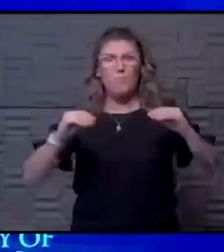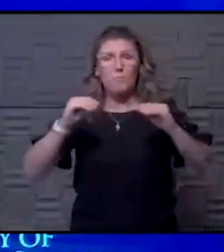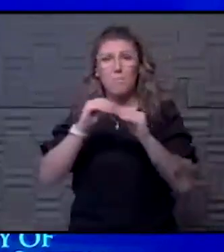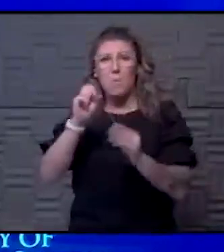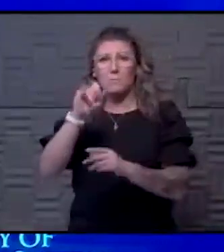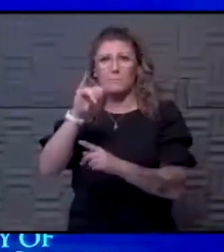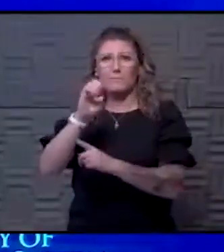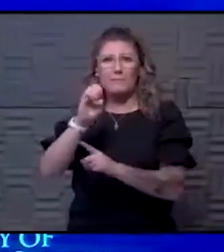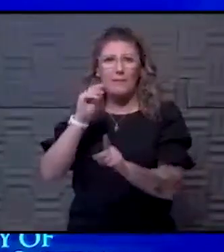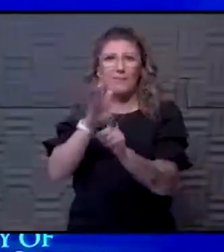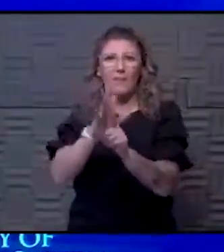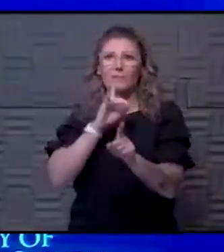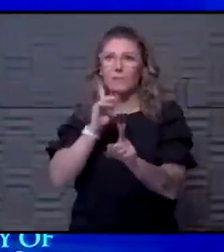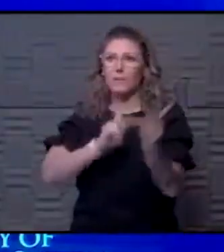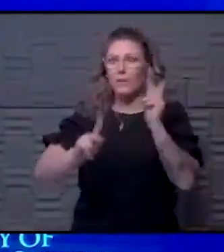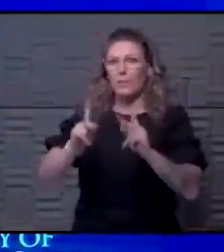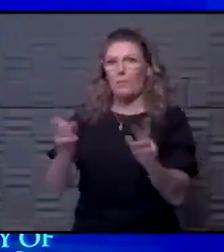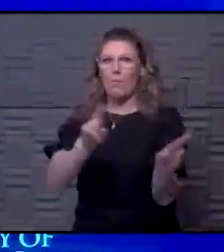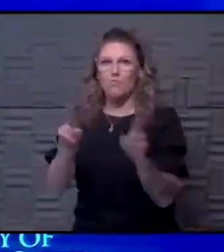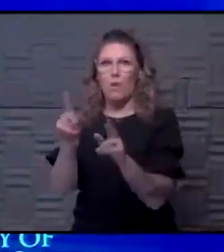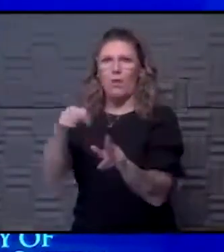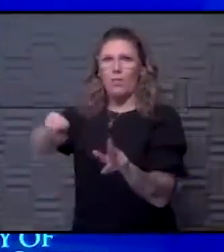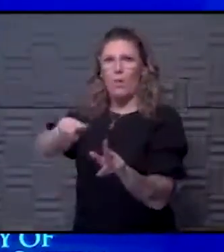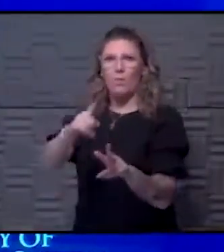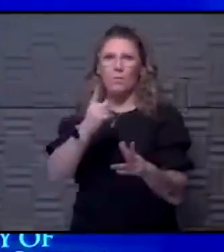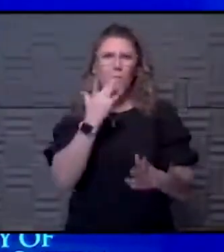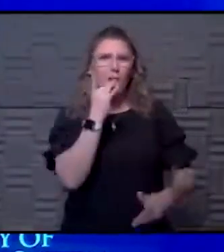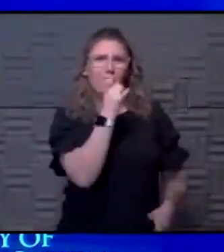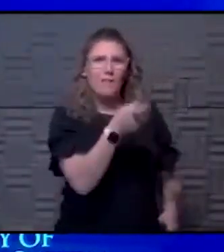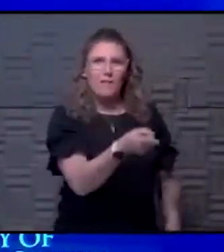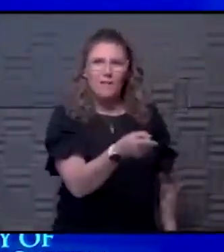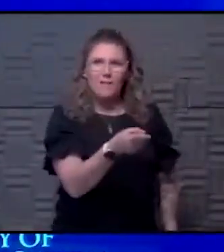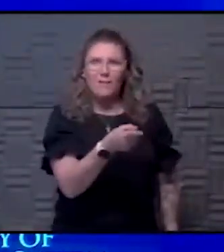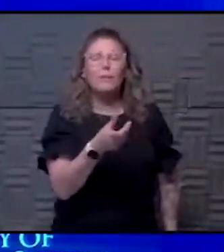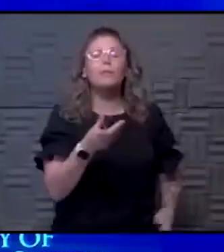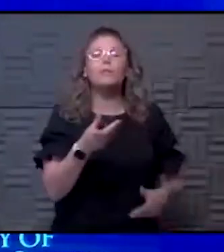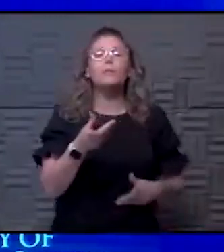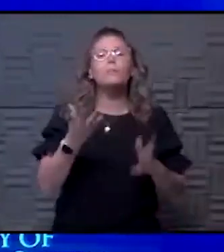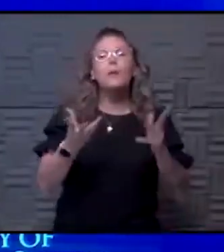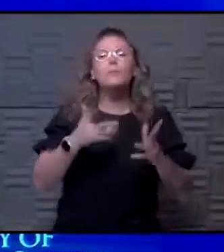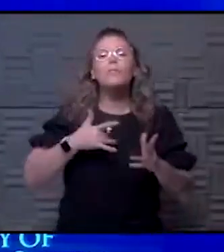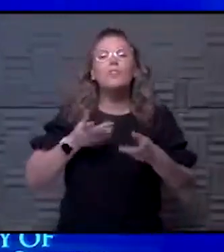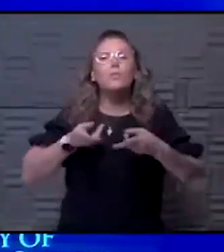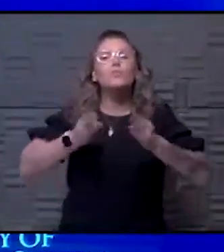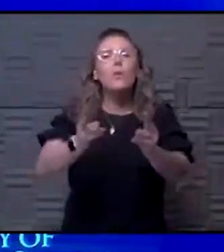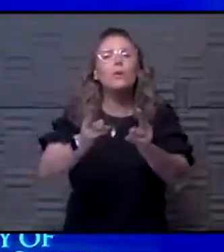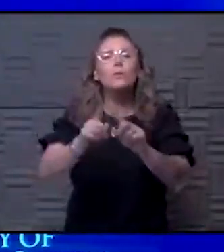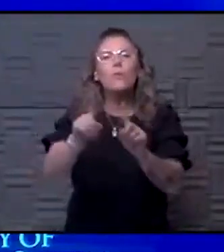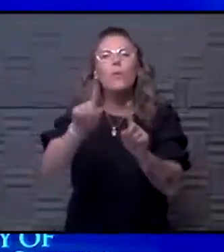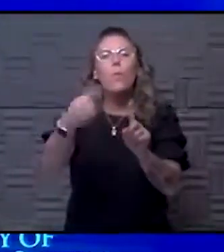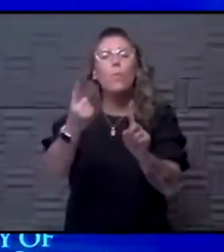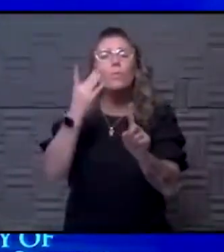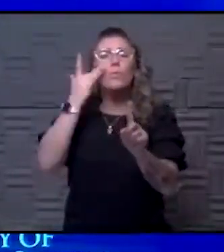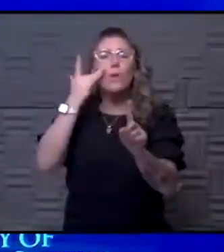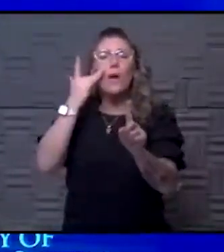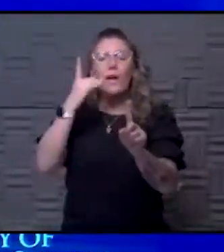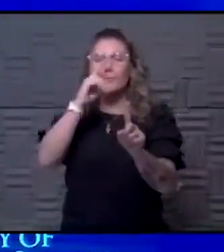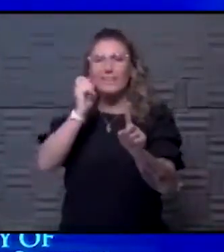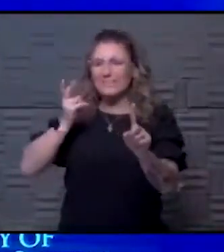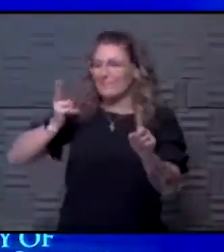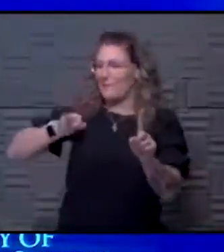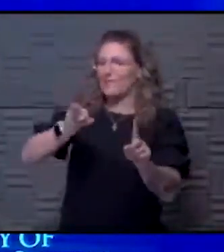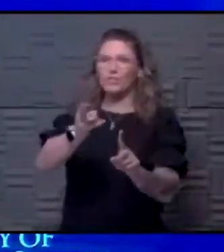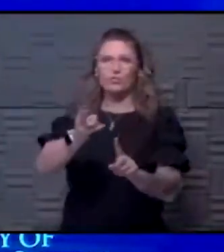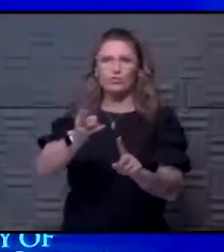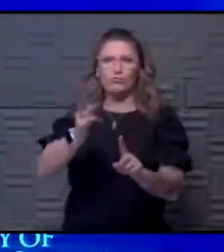excited about taking them. So I think what we have to say is it may feel rushed, But it's only rushed because you don't know the history of